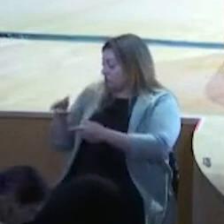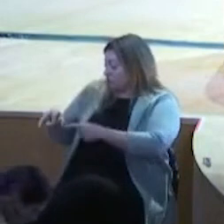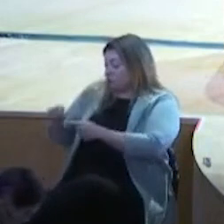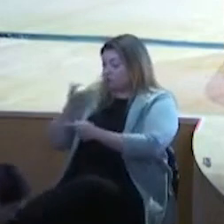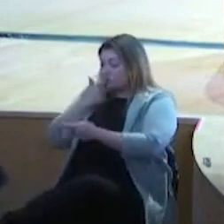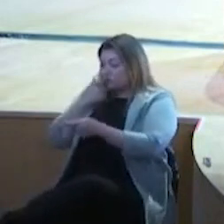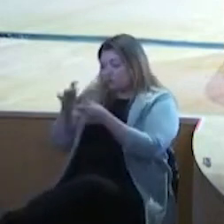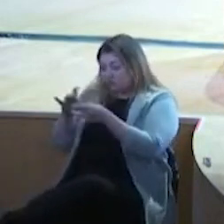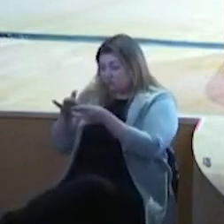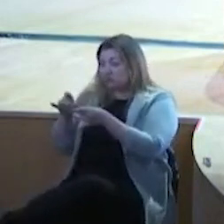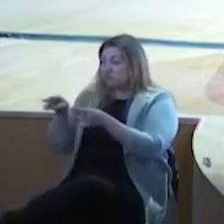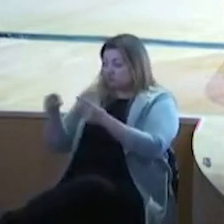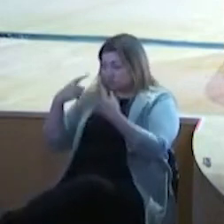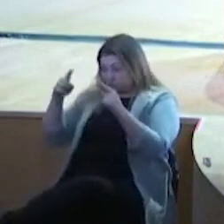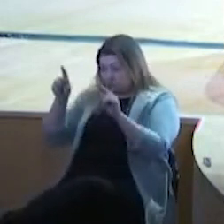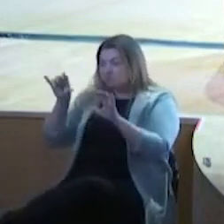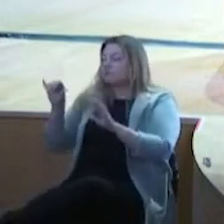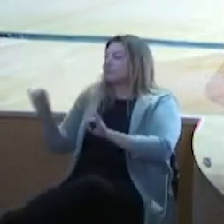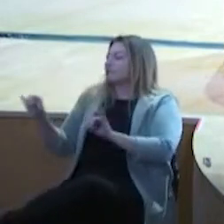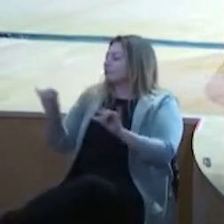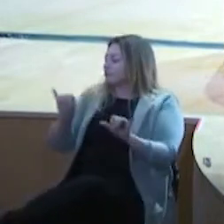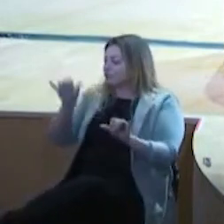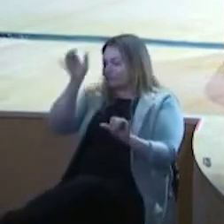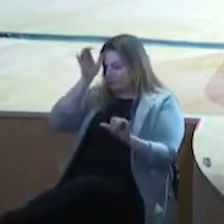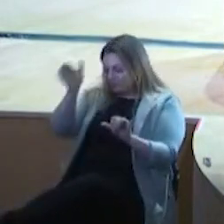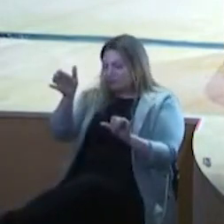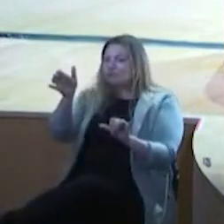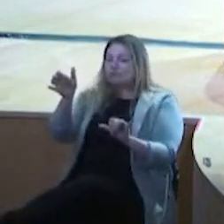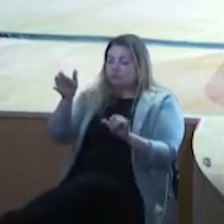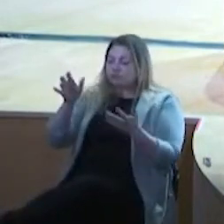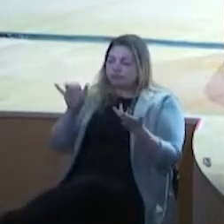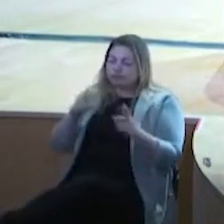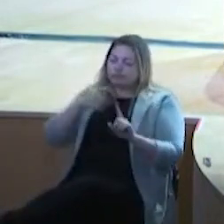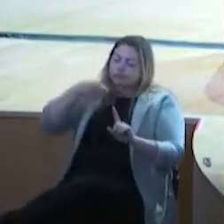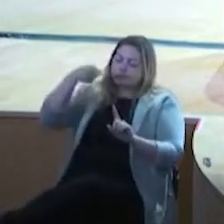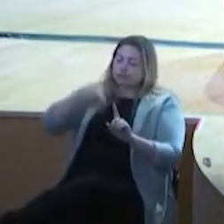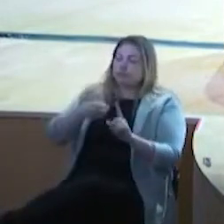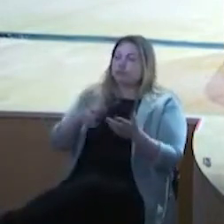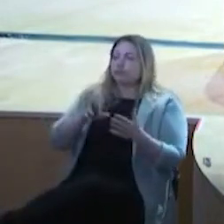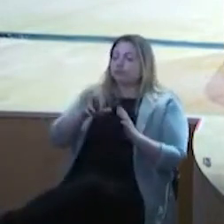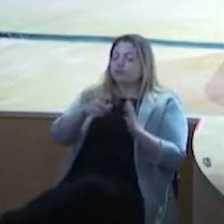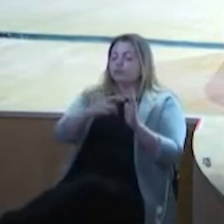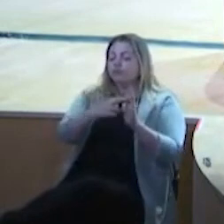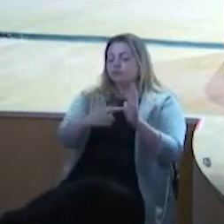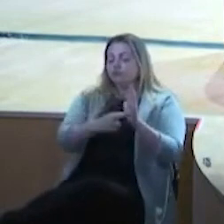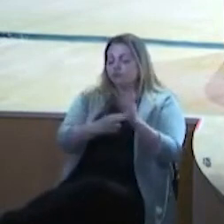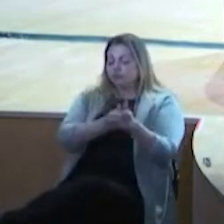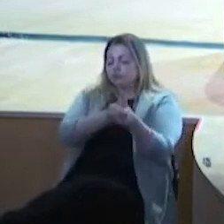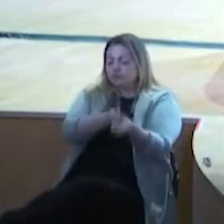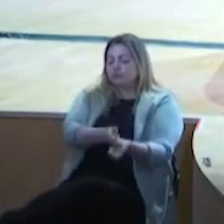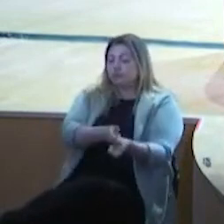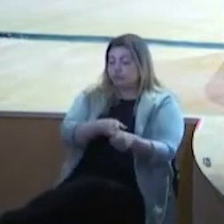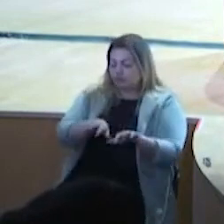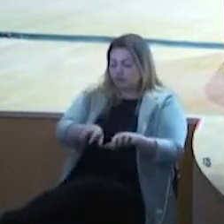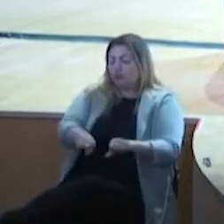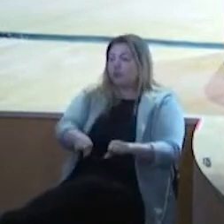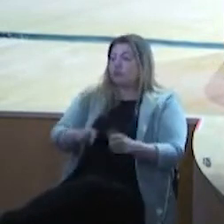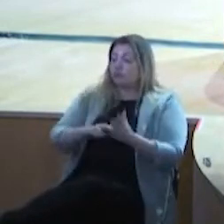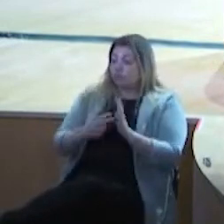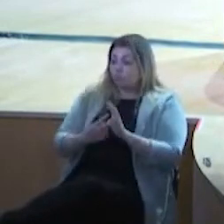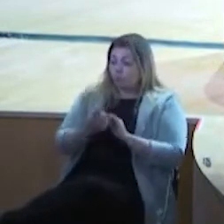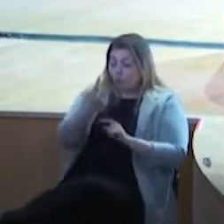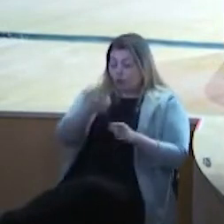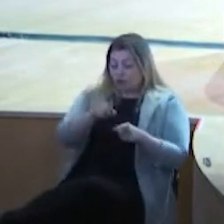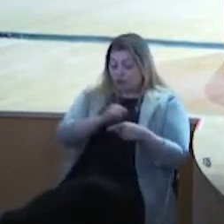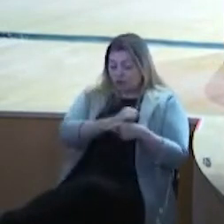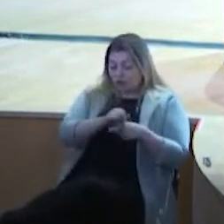able to successfully do as well. And essentially, regulatory capture is when one industry or one group of